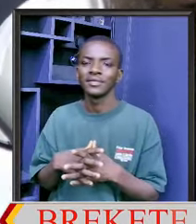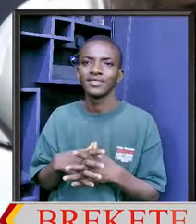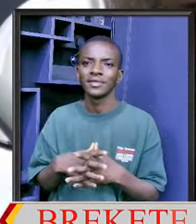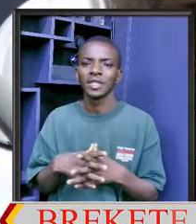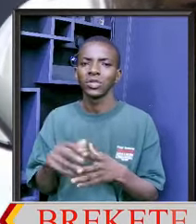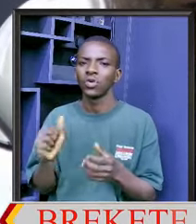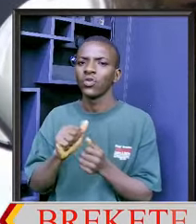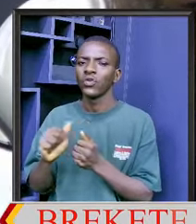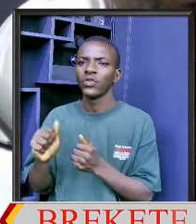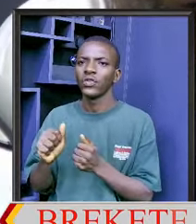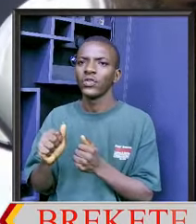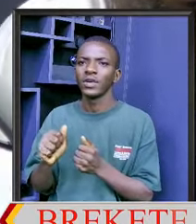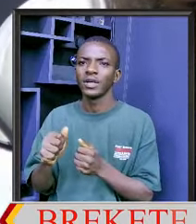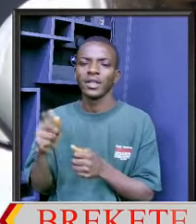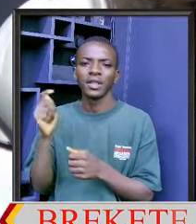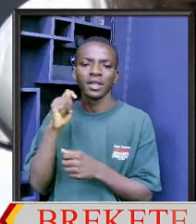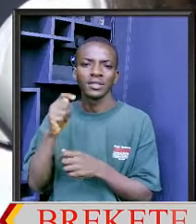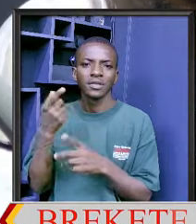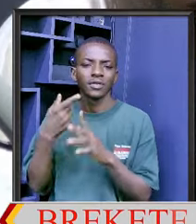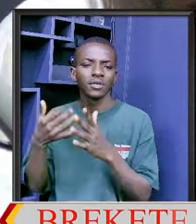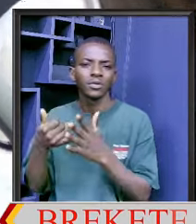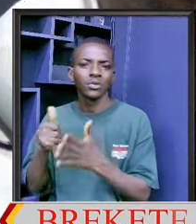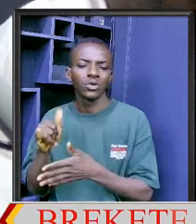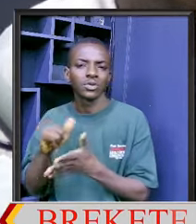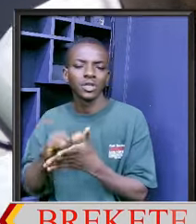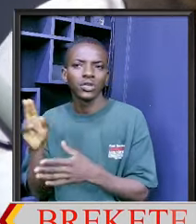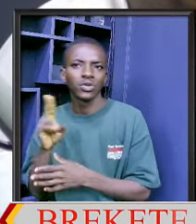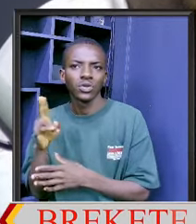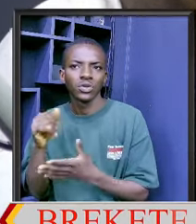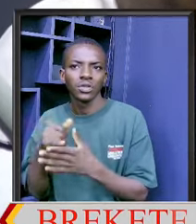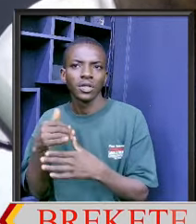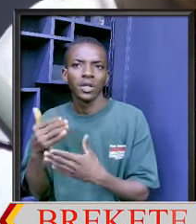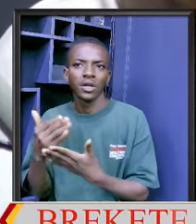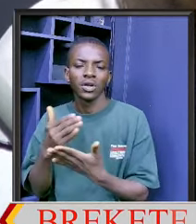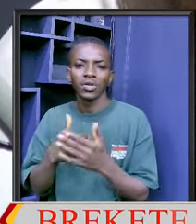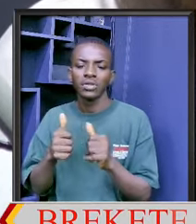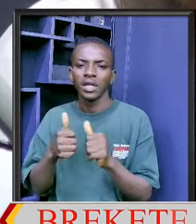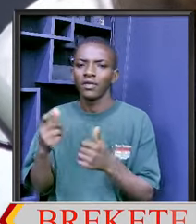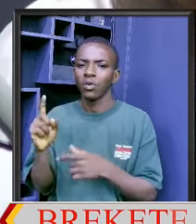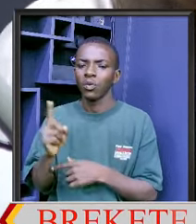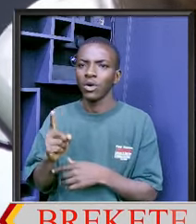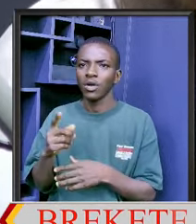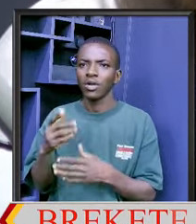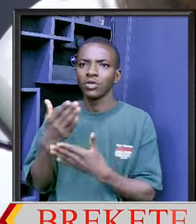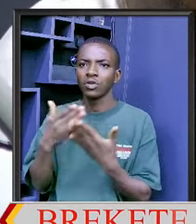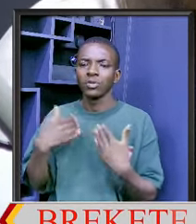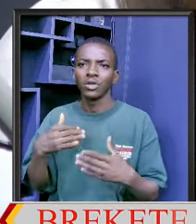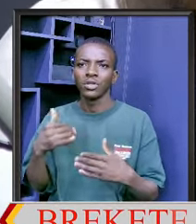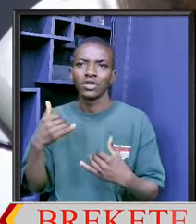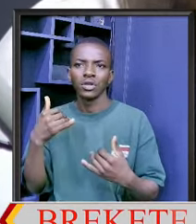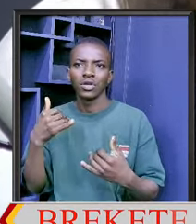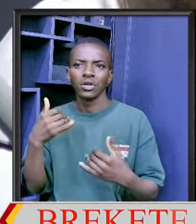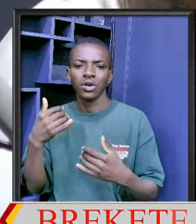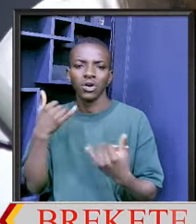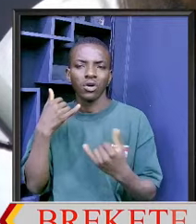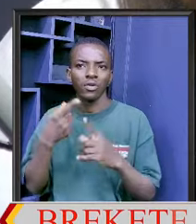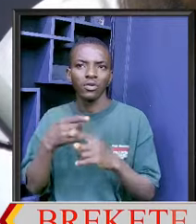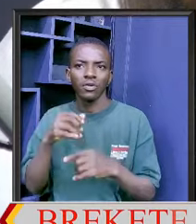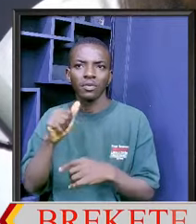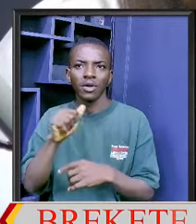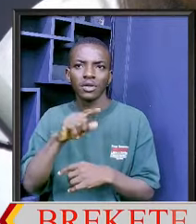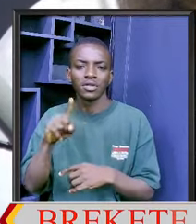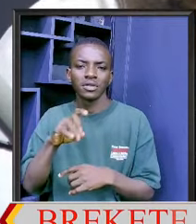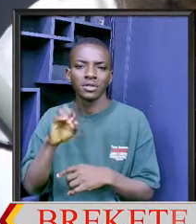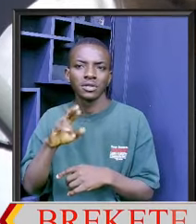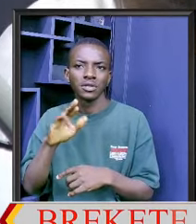And so far, the testimonies from those who don't use them. And they get calls from everywhere. Somebody called me from Azare. I don't know